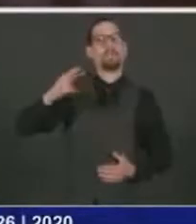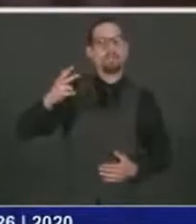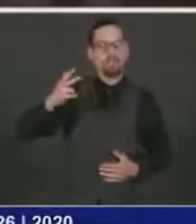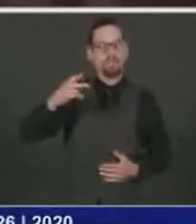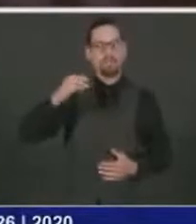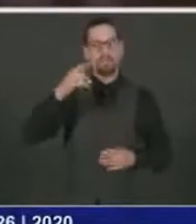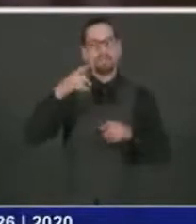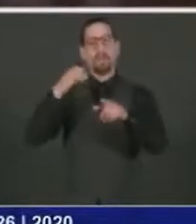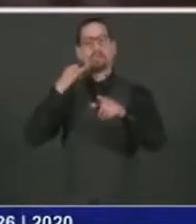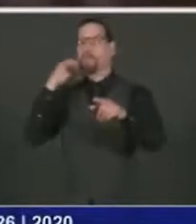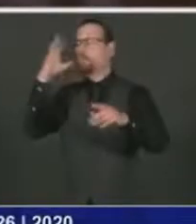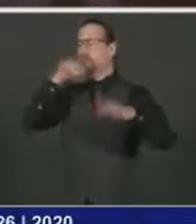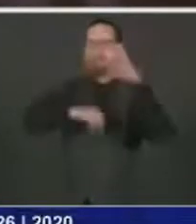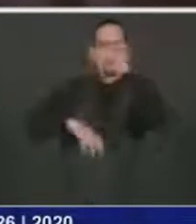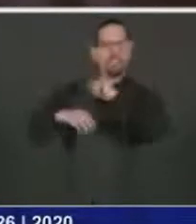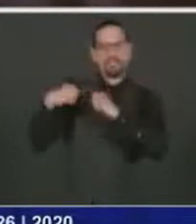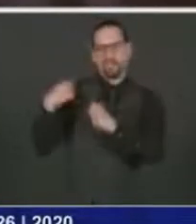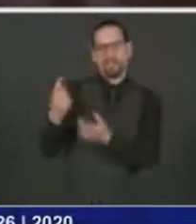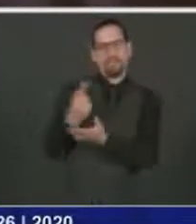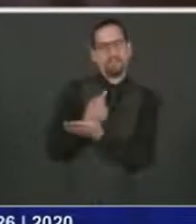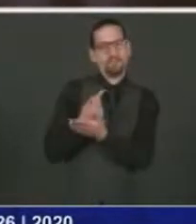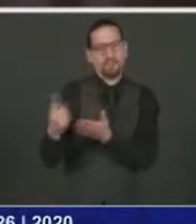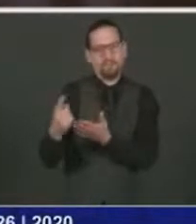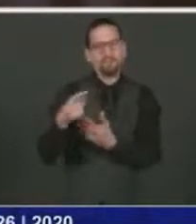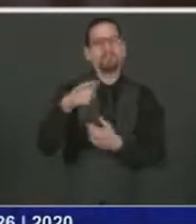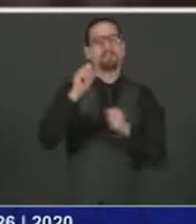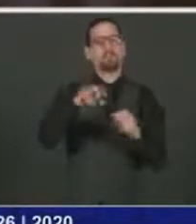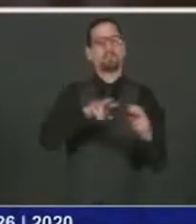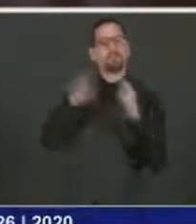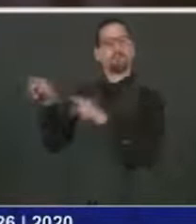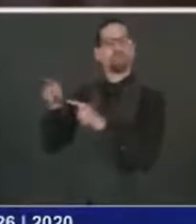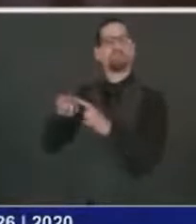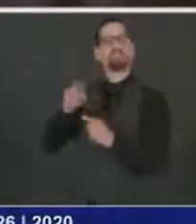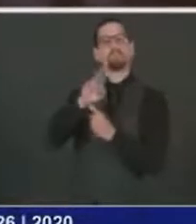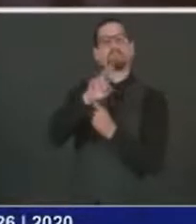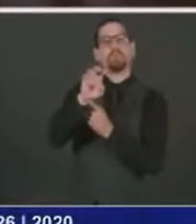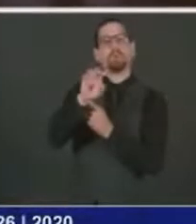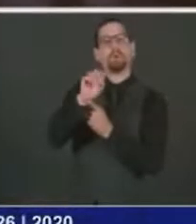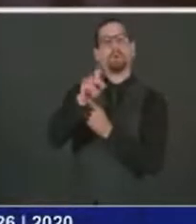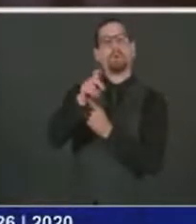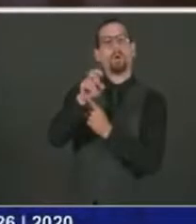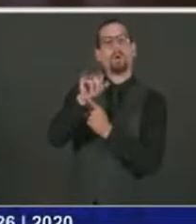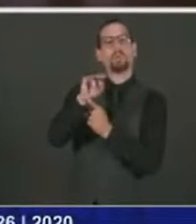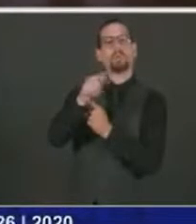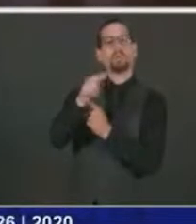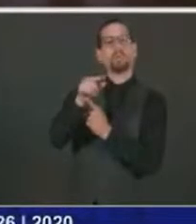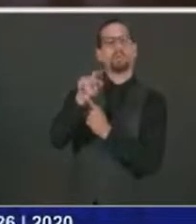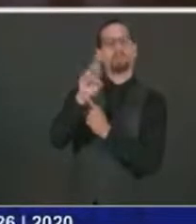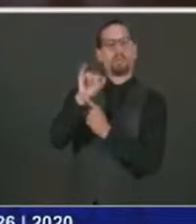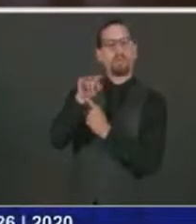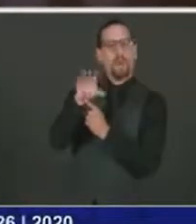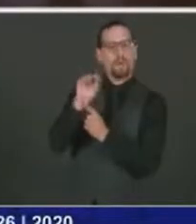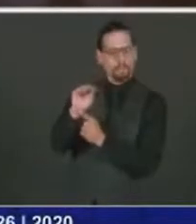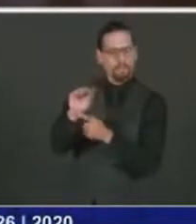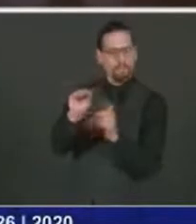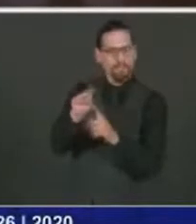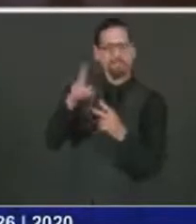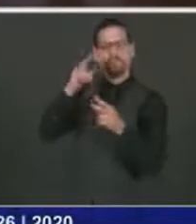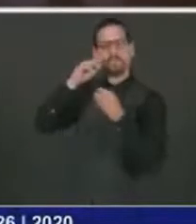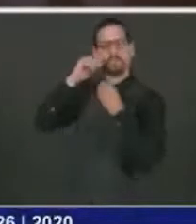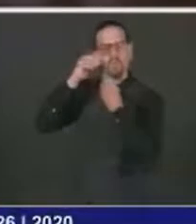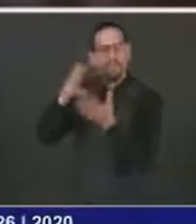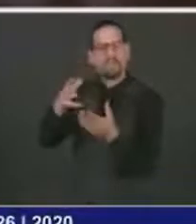RI. We have guidelines there around what phase 3 will look like. It's even a broader relaxation